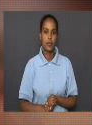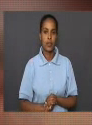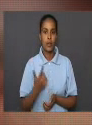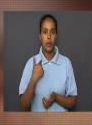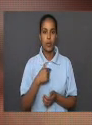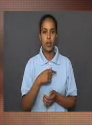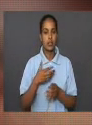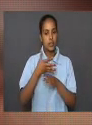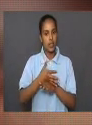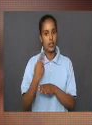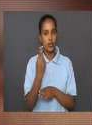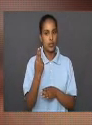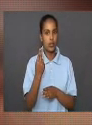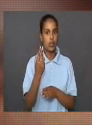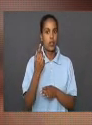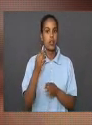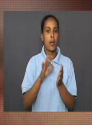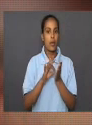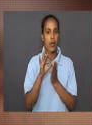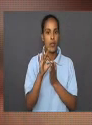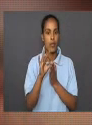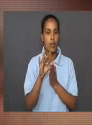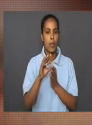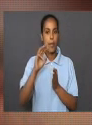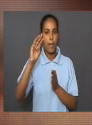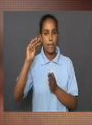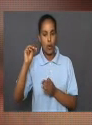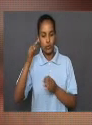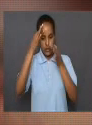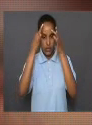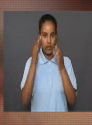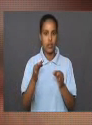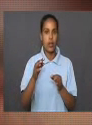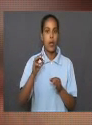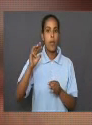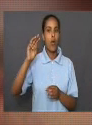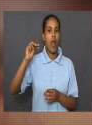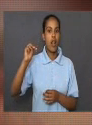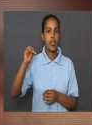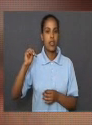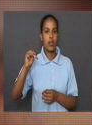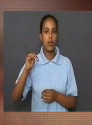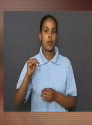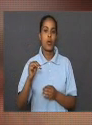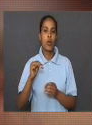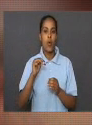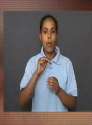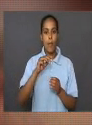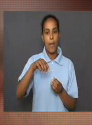We can then use the number of moles to determine the molality of the